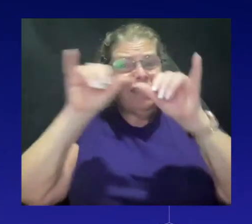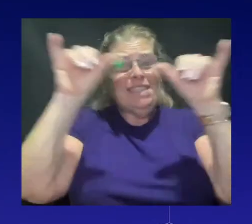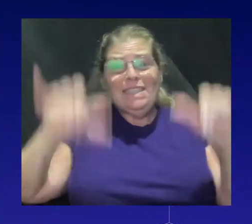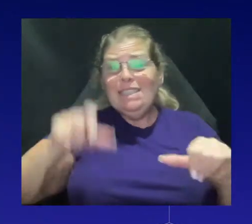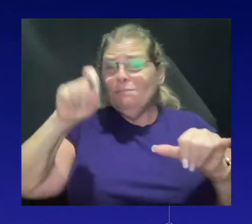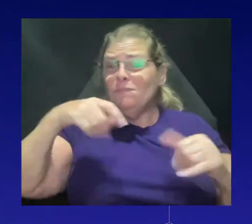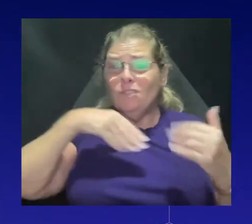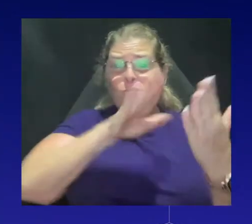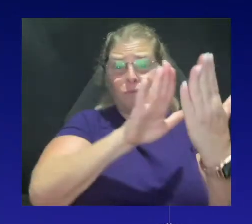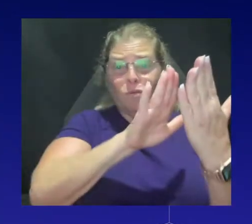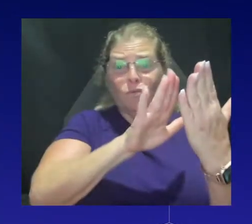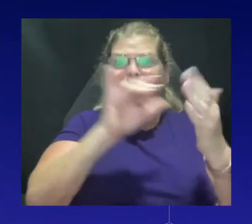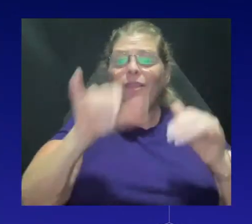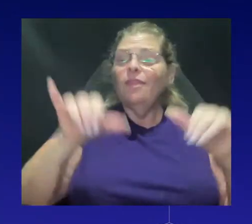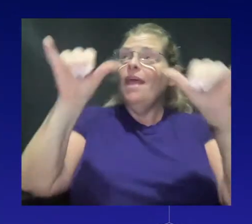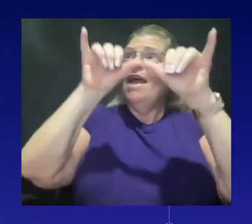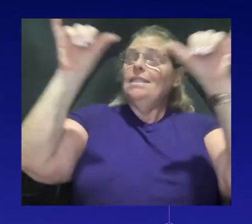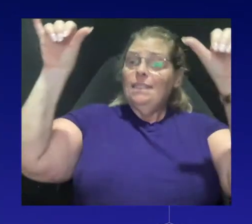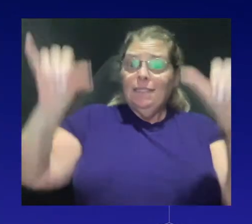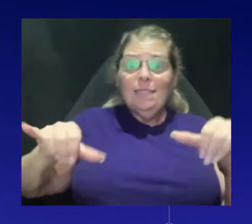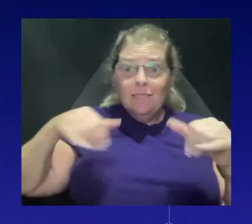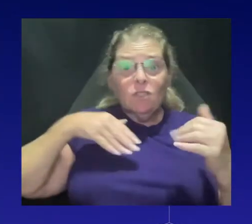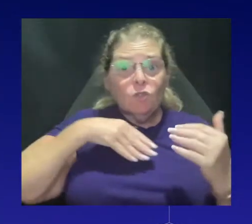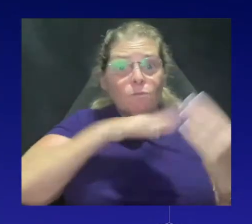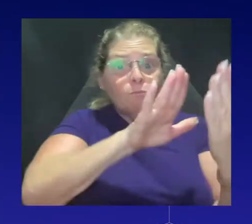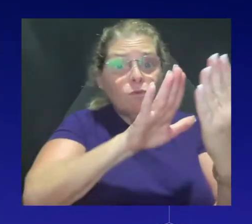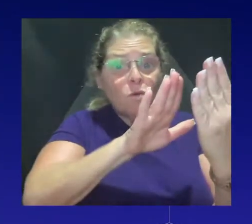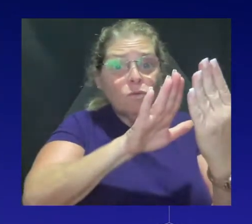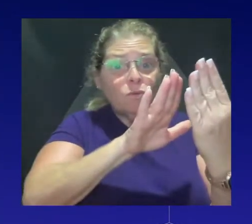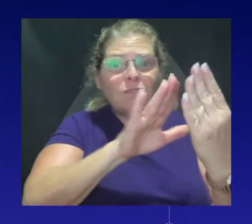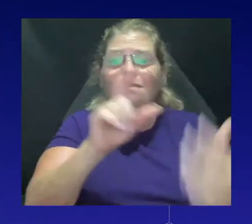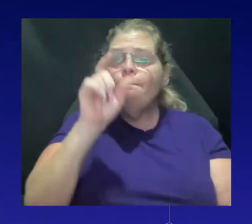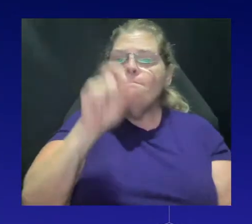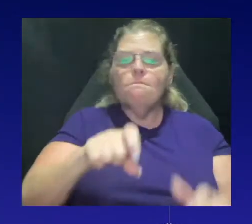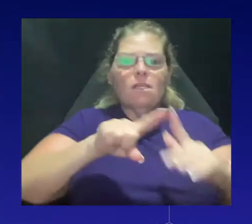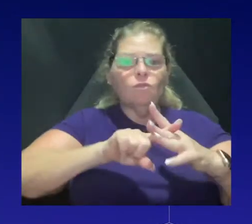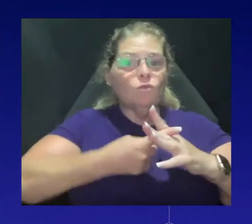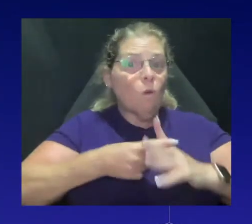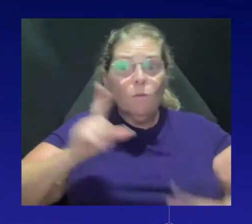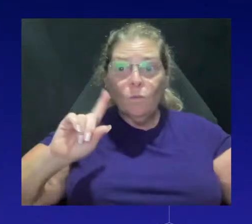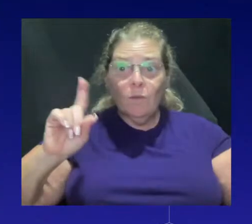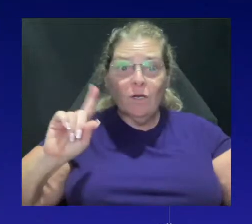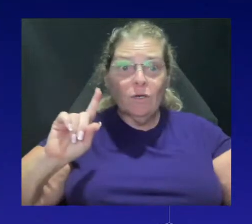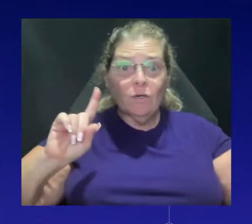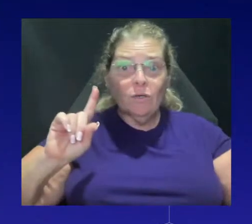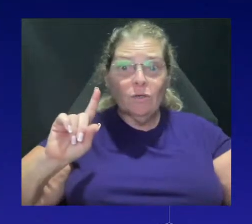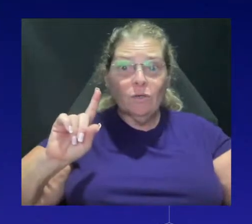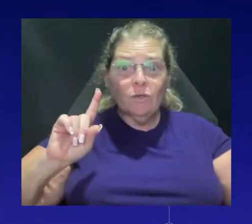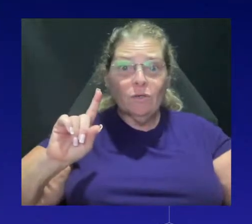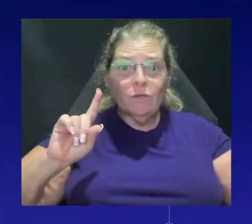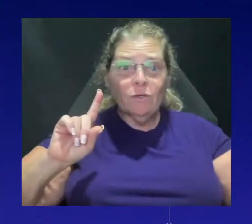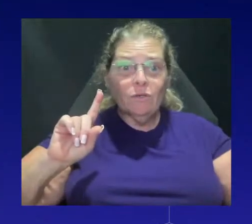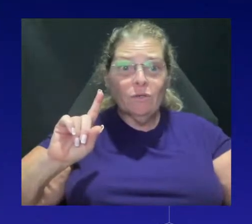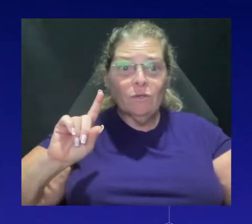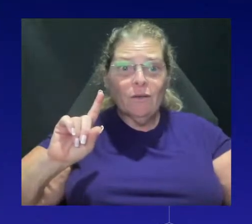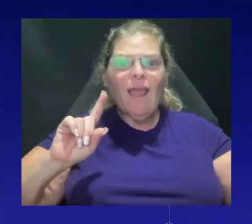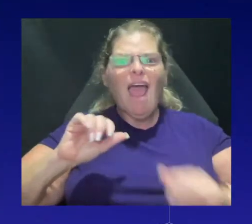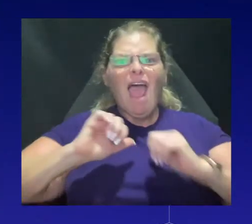That systems approach must begin with the impacts of